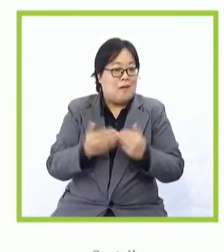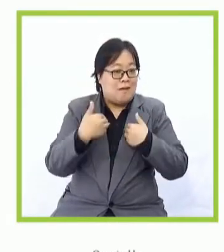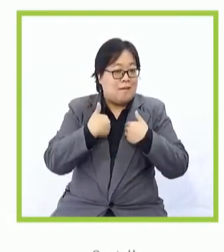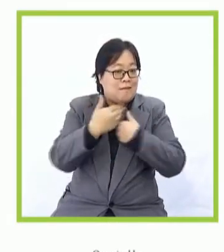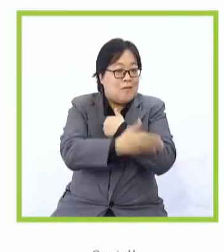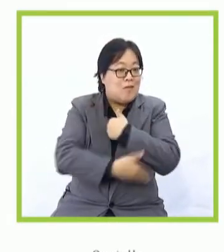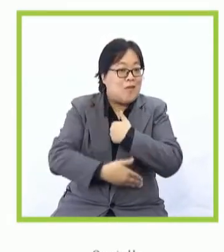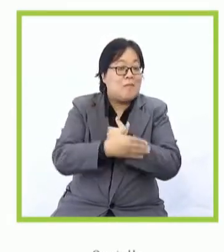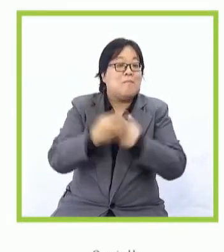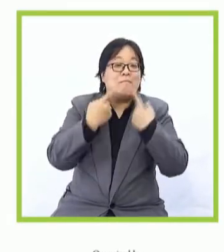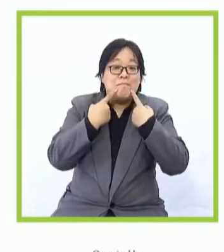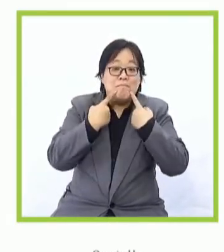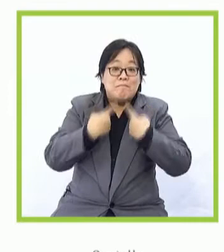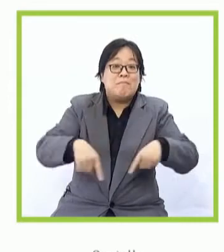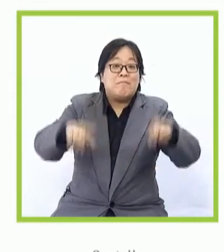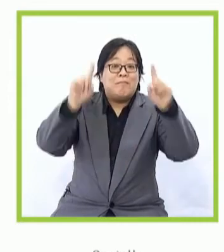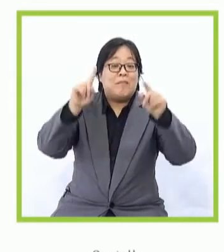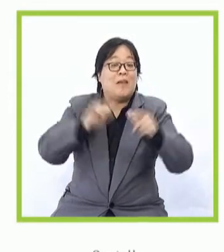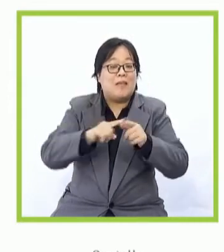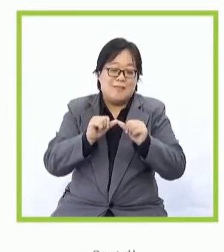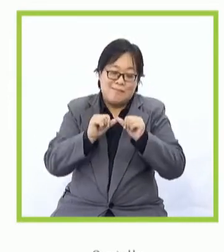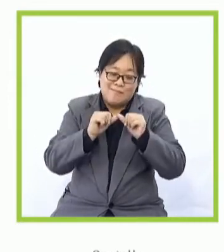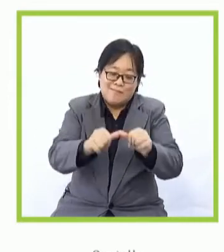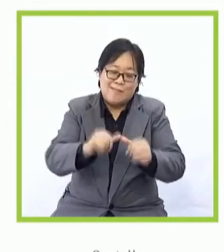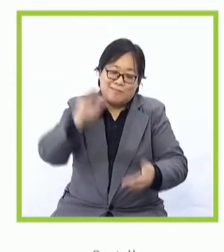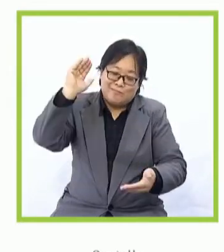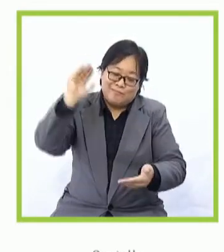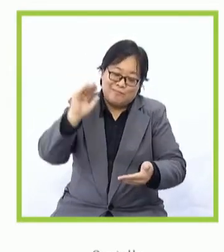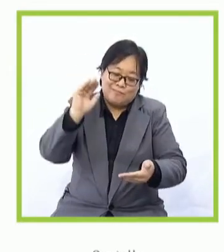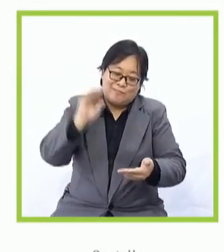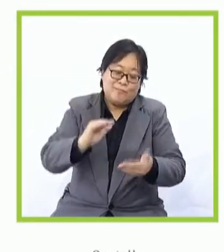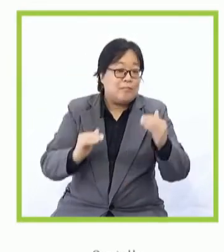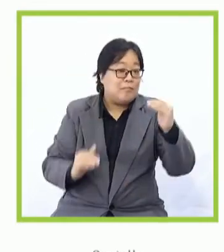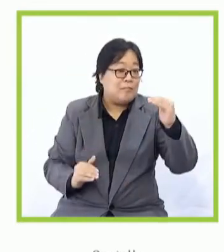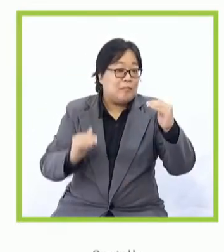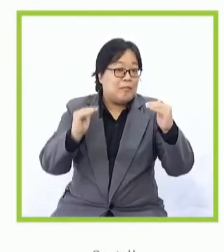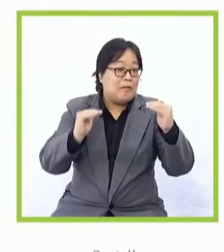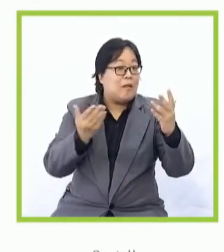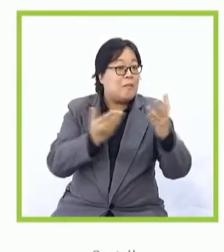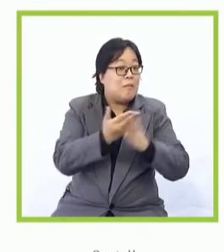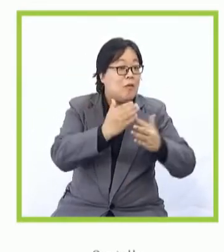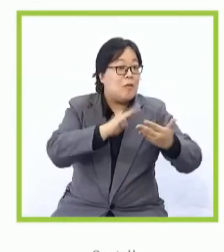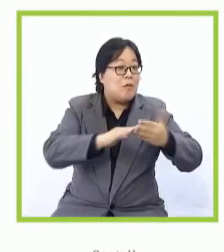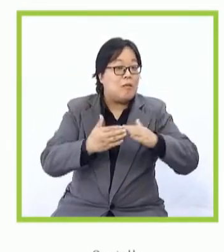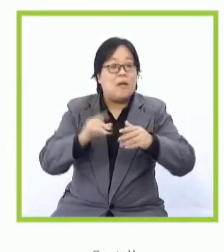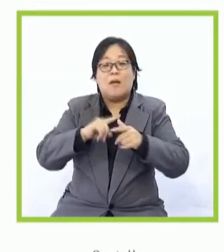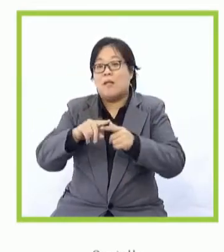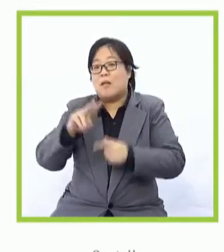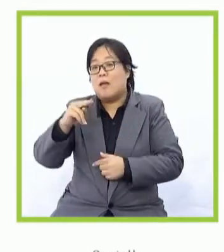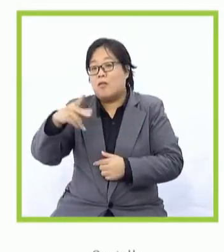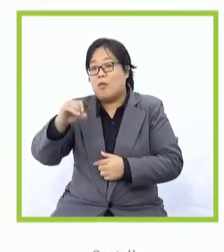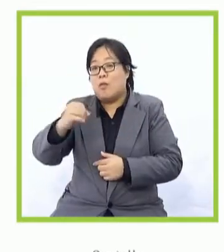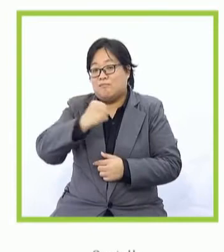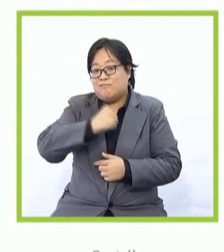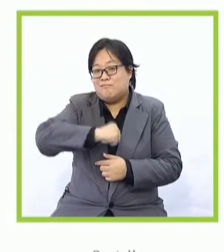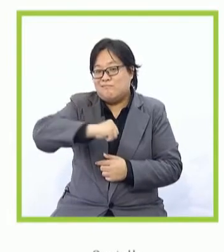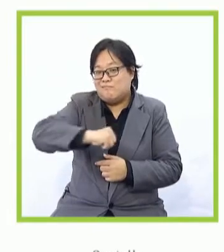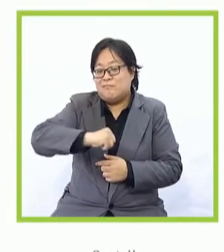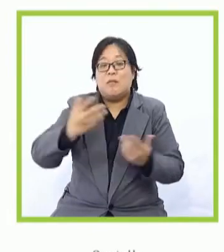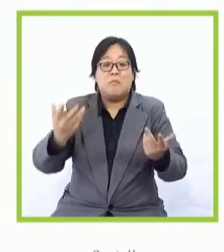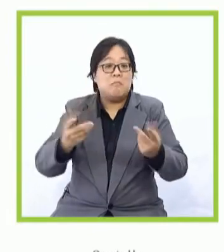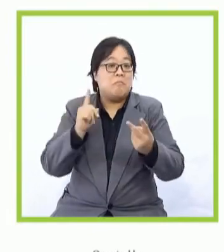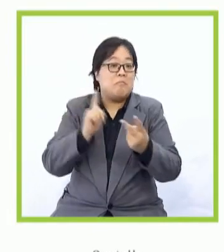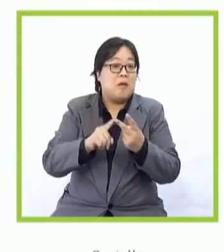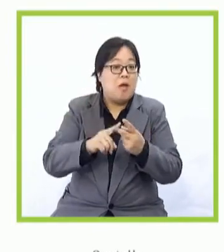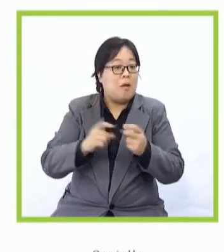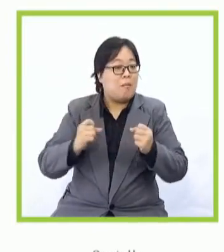has substantially or sustainably reduced inequality through community or NGO projects alone, or through